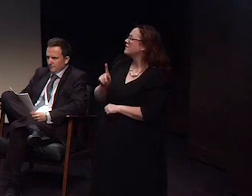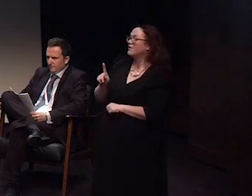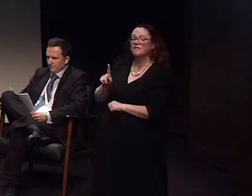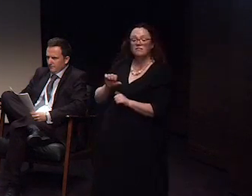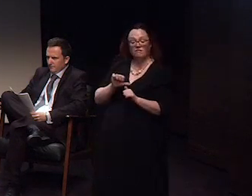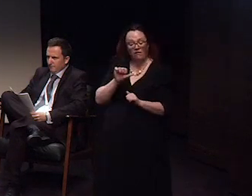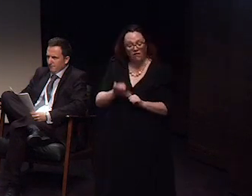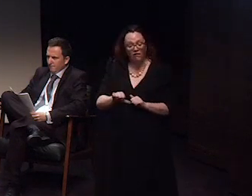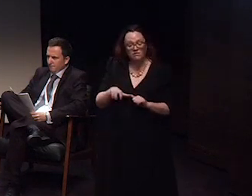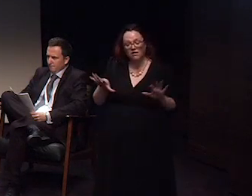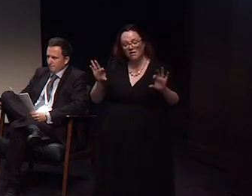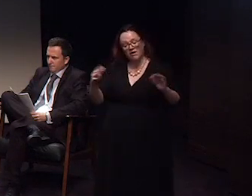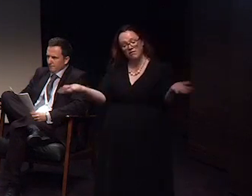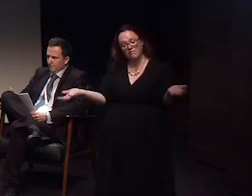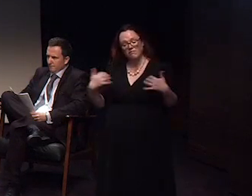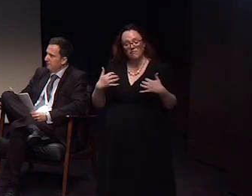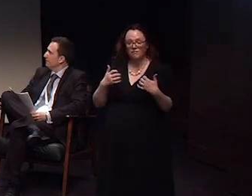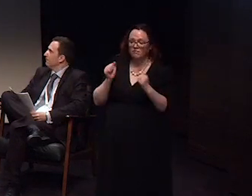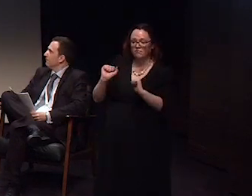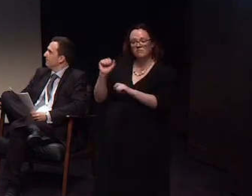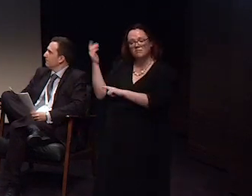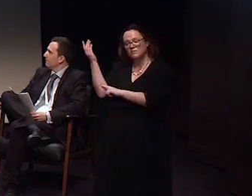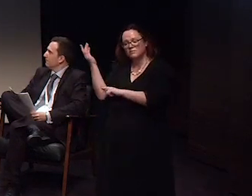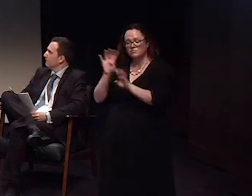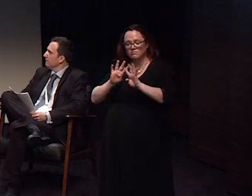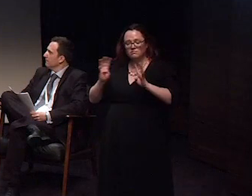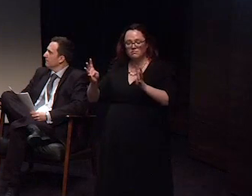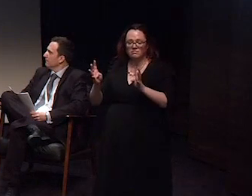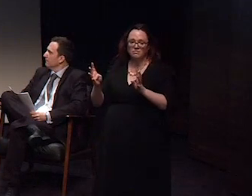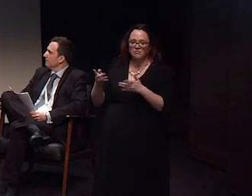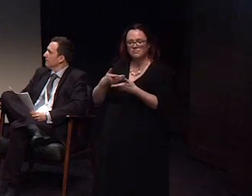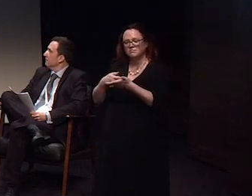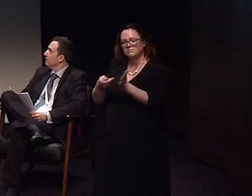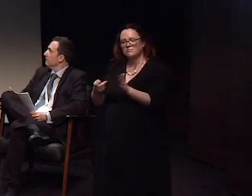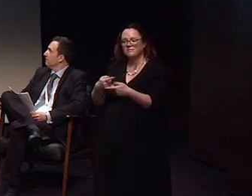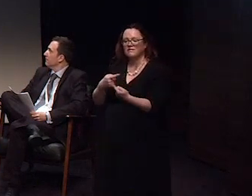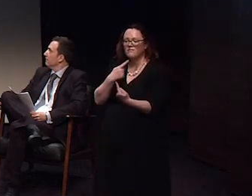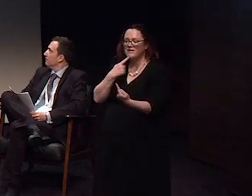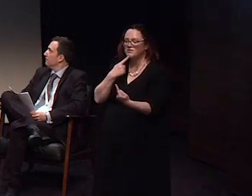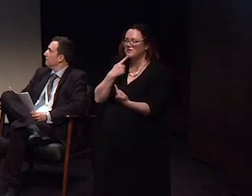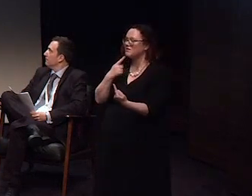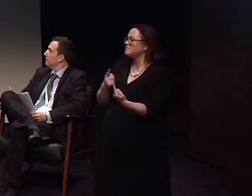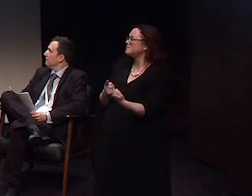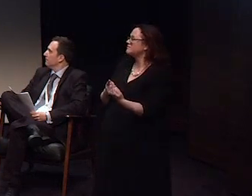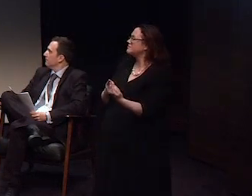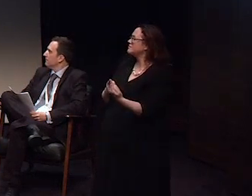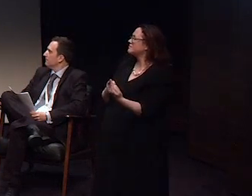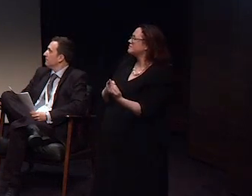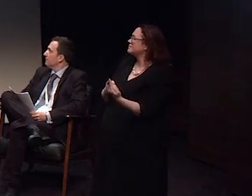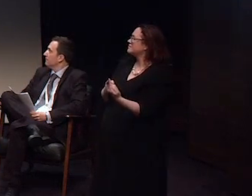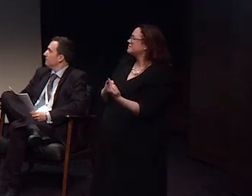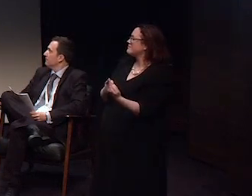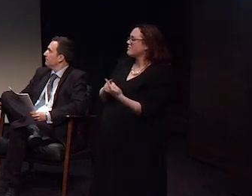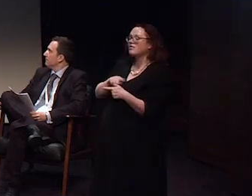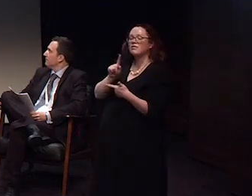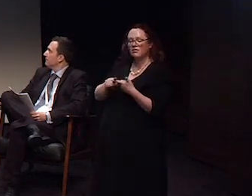in an exhibition opening. And 1 week later, we made evaluation